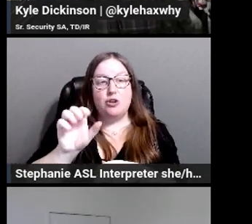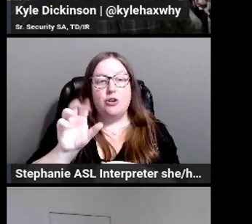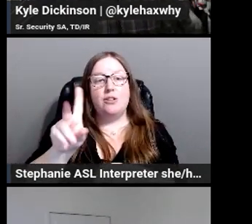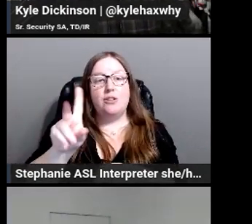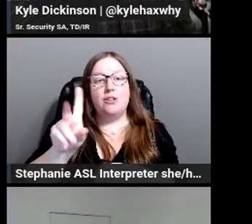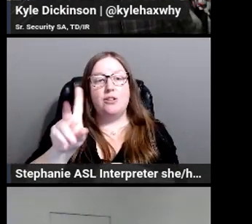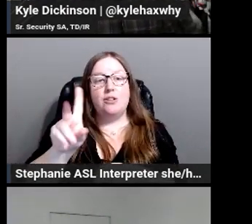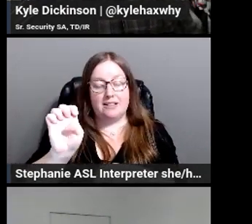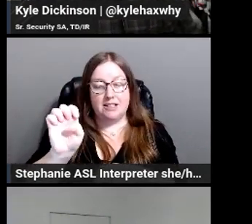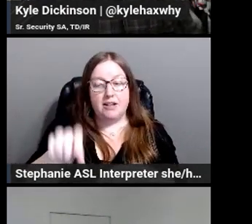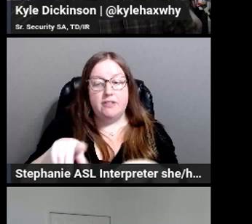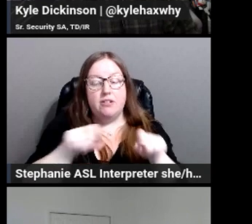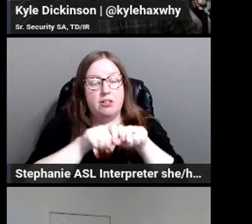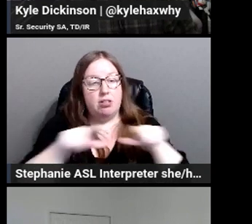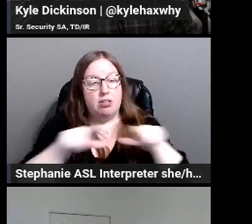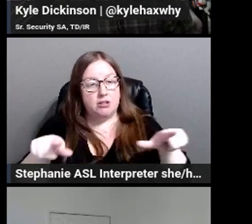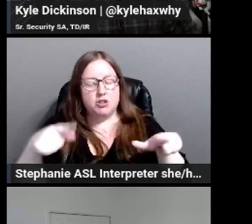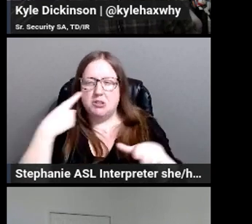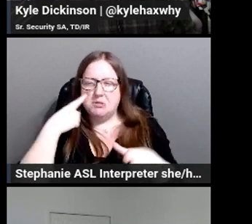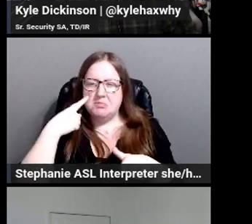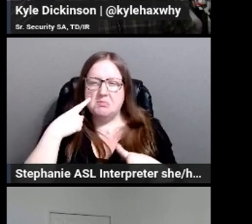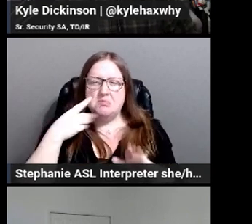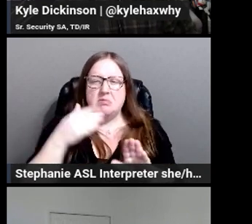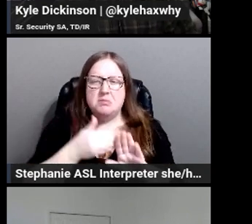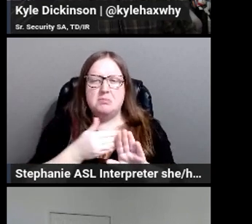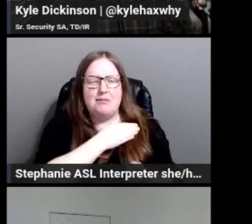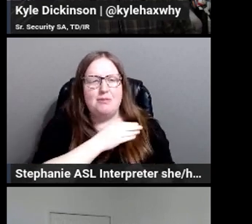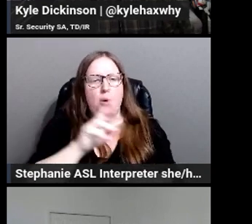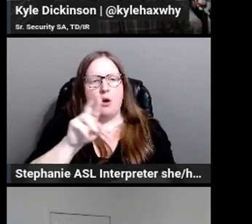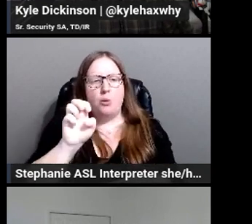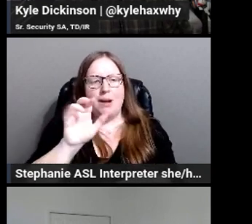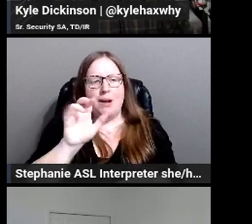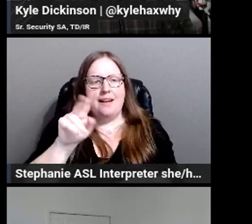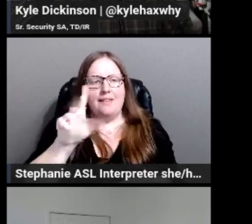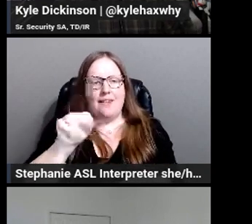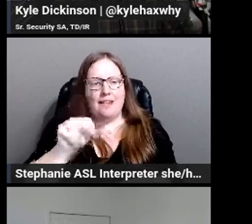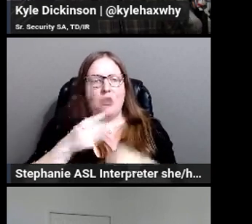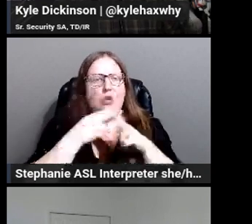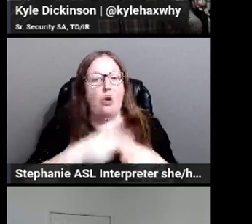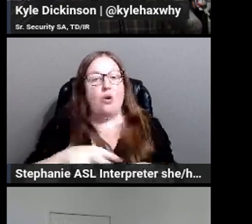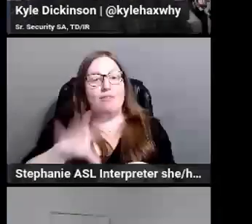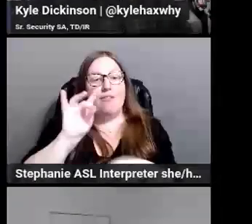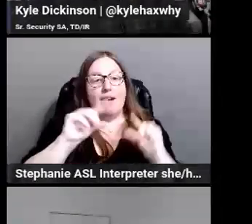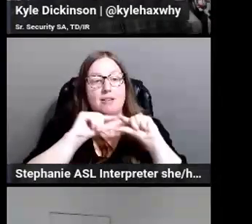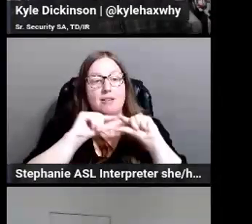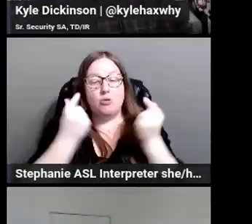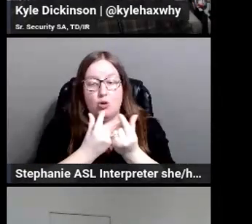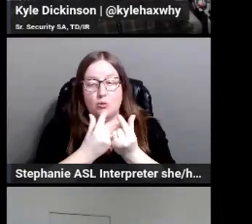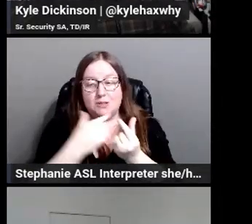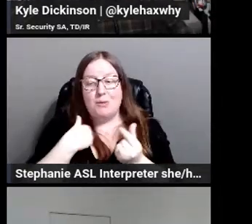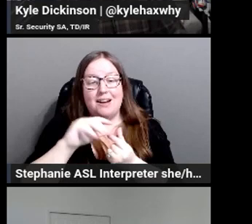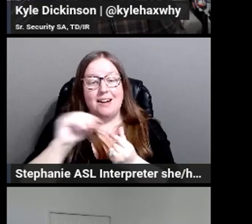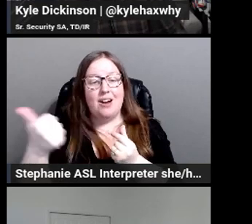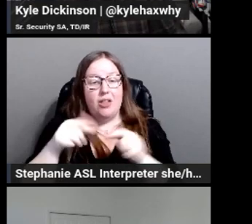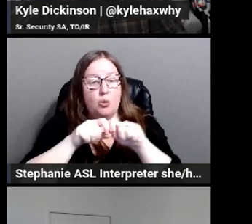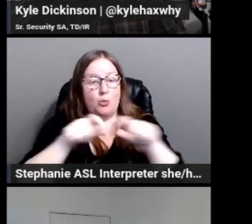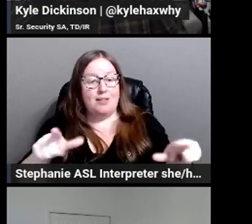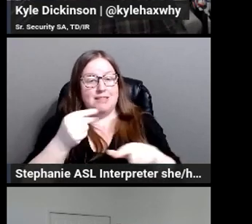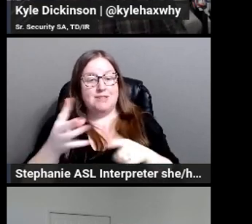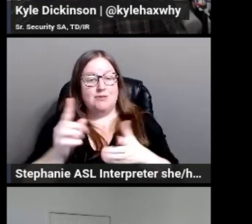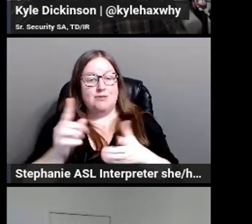launched in, I believe, just a little bit before reInvent last year, called Finding Groups. And then we just had another release a couple of weeks ago